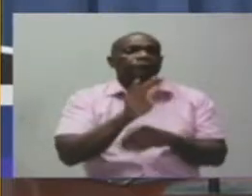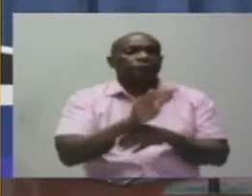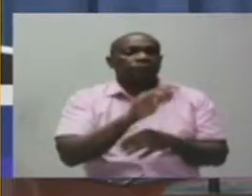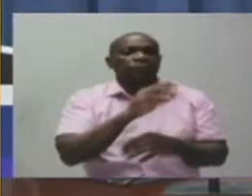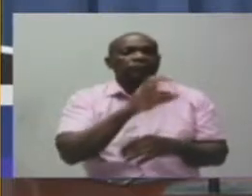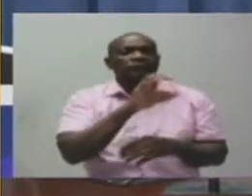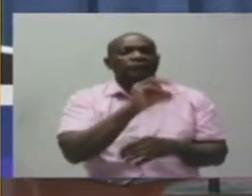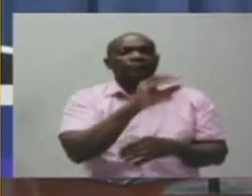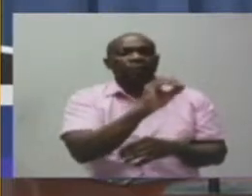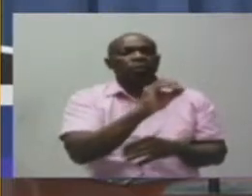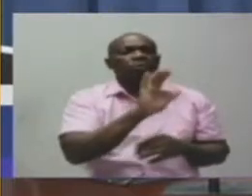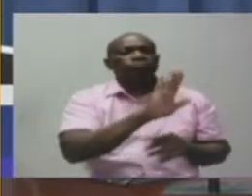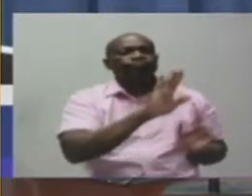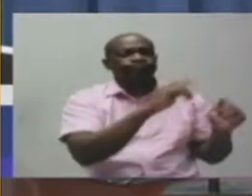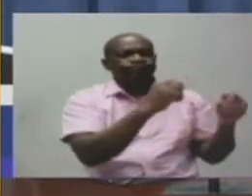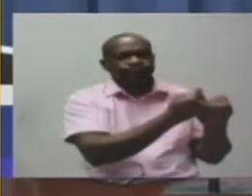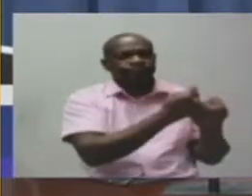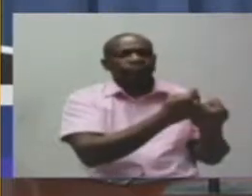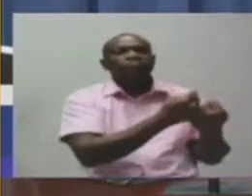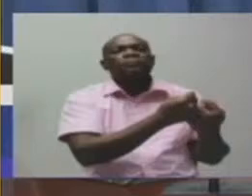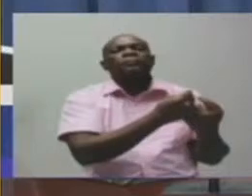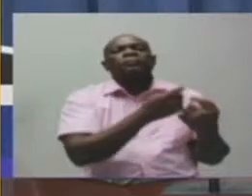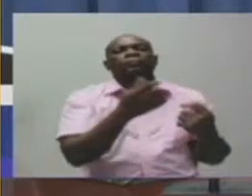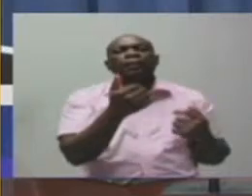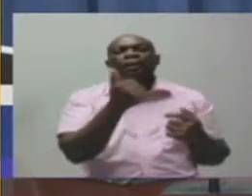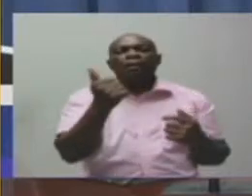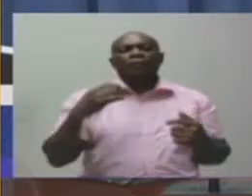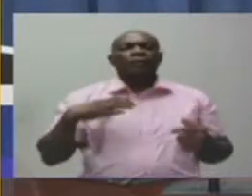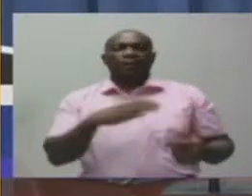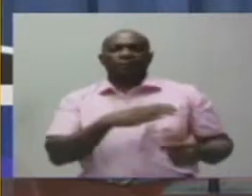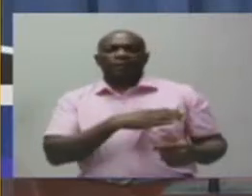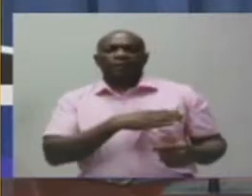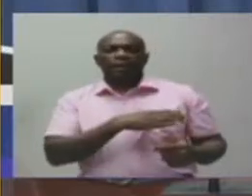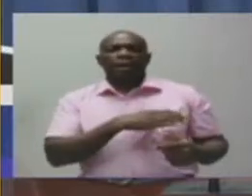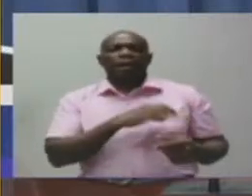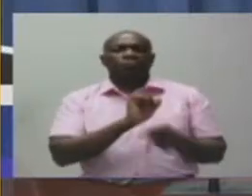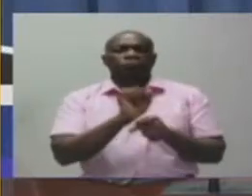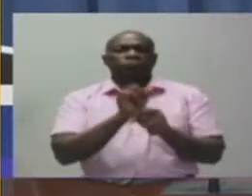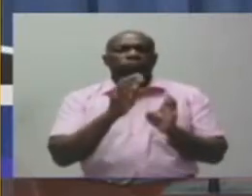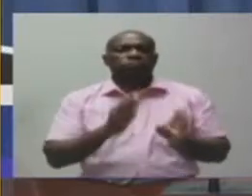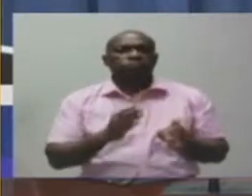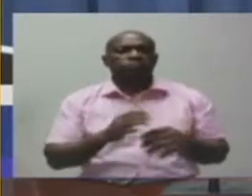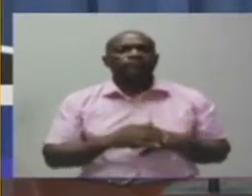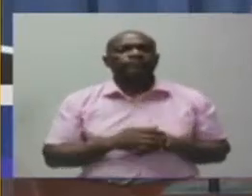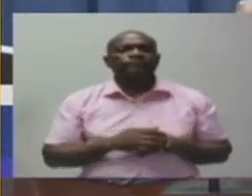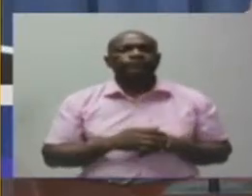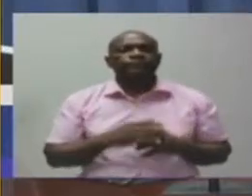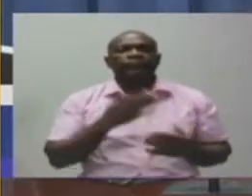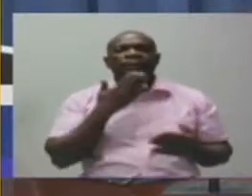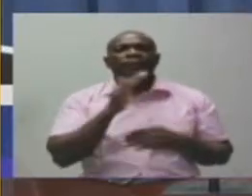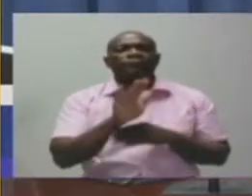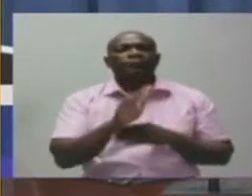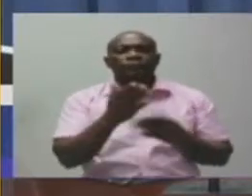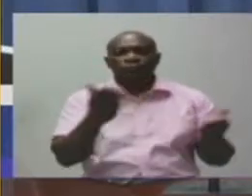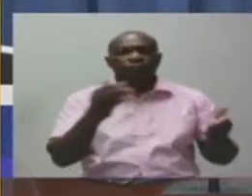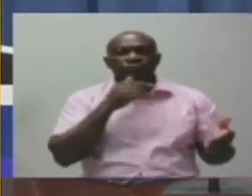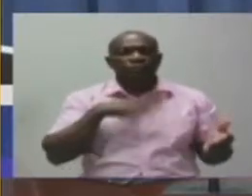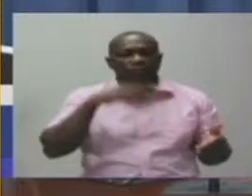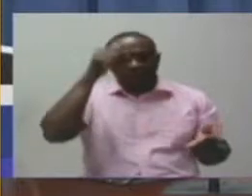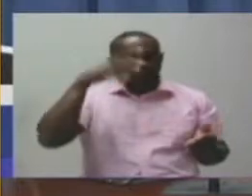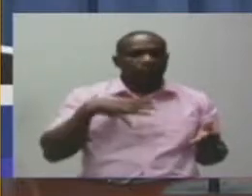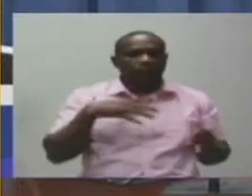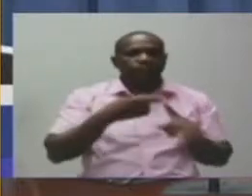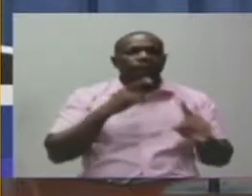his team. Good afternoon to my fellow cabinet colleagues. Good afternoon to ladies and gentlemen of the